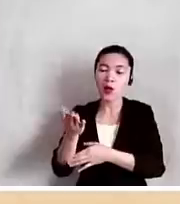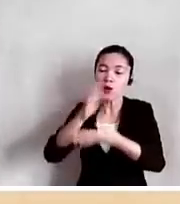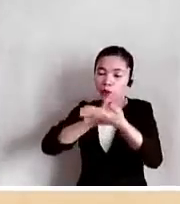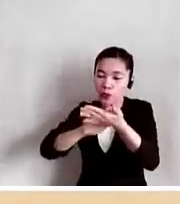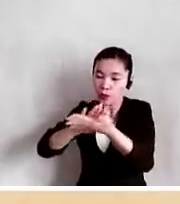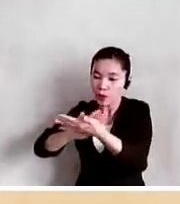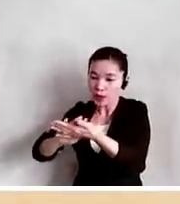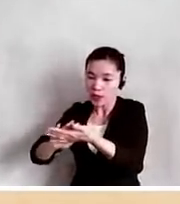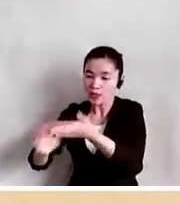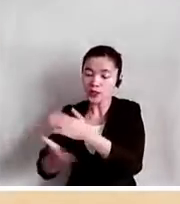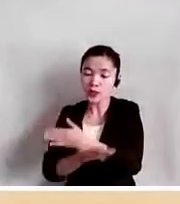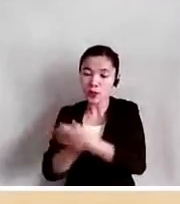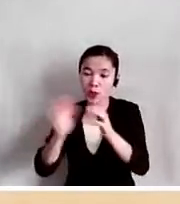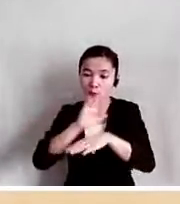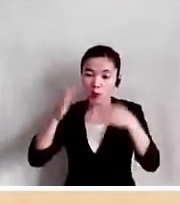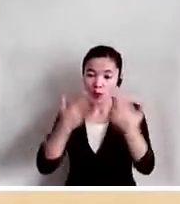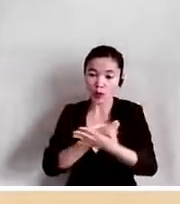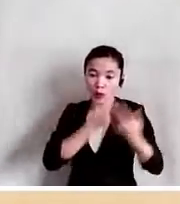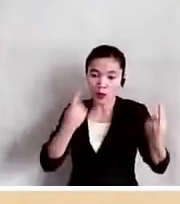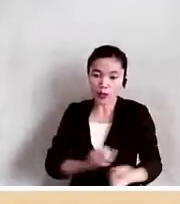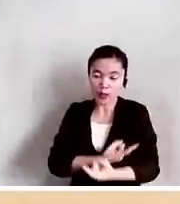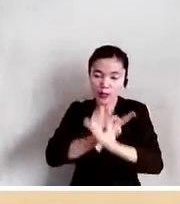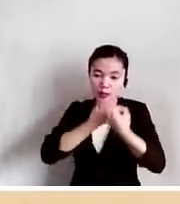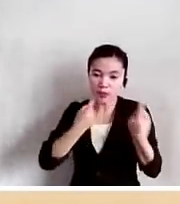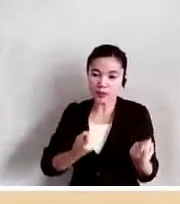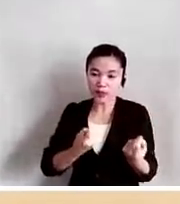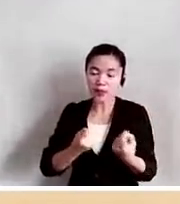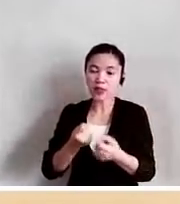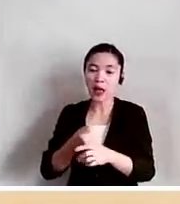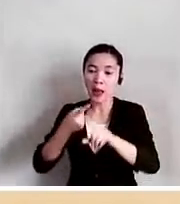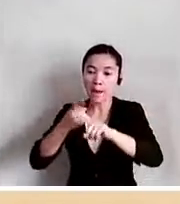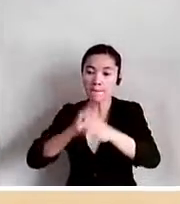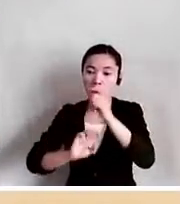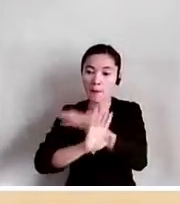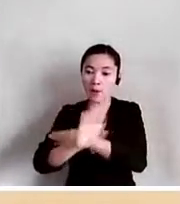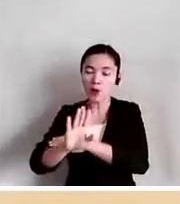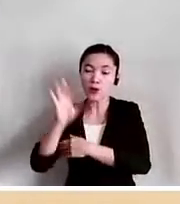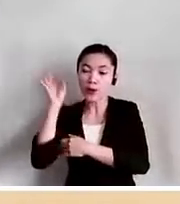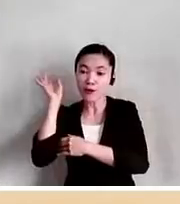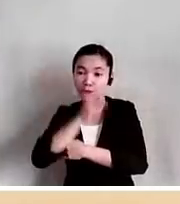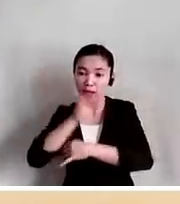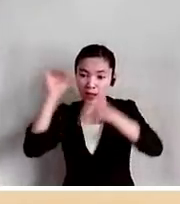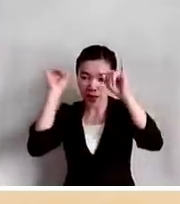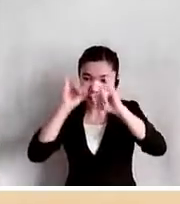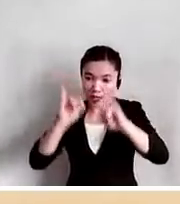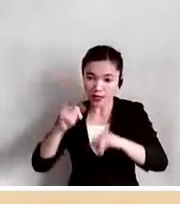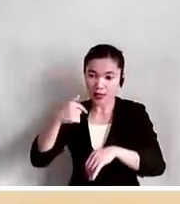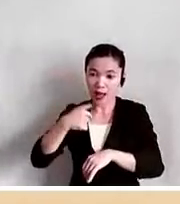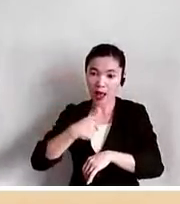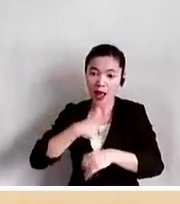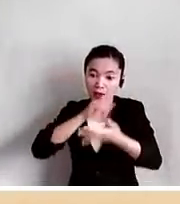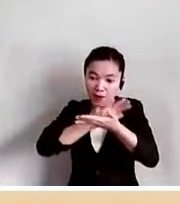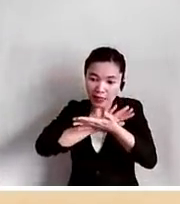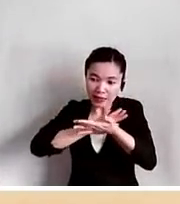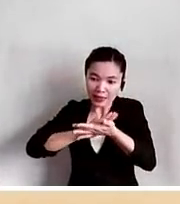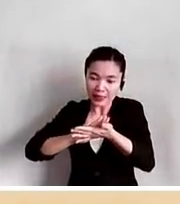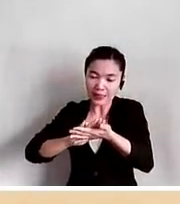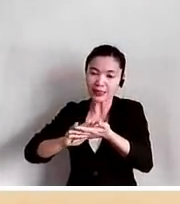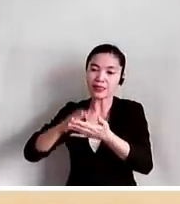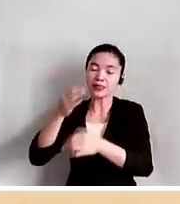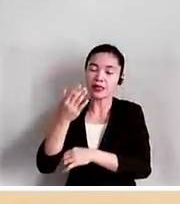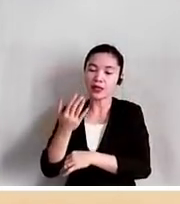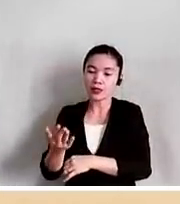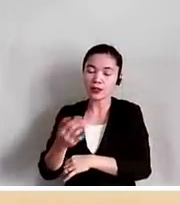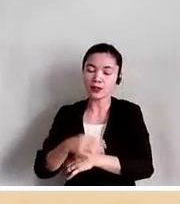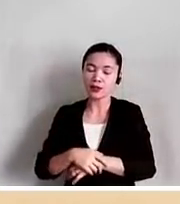your impurities, and from all your idols I will cleanse you.